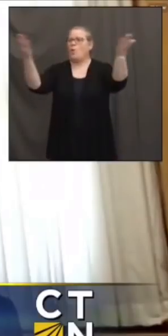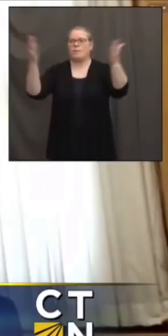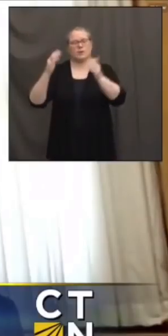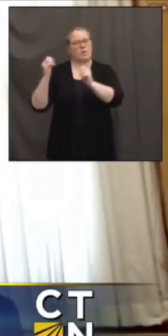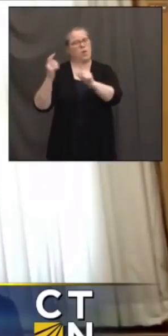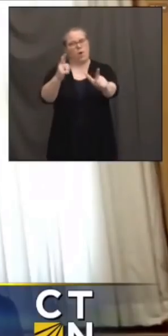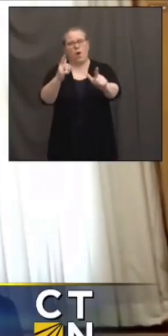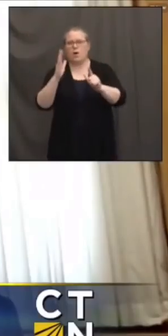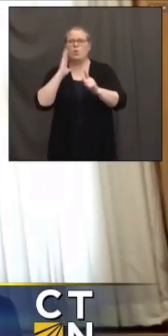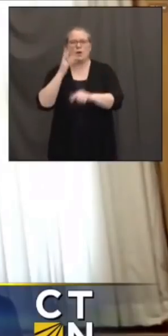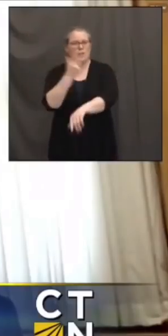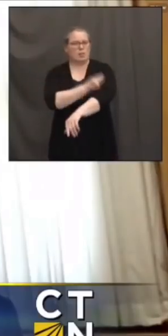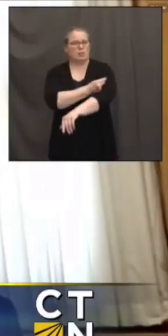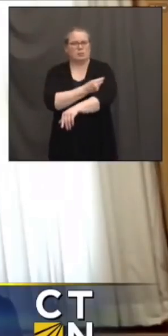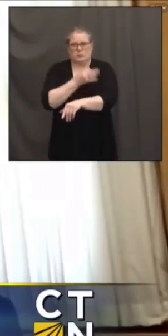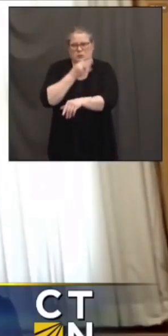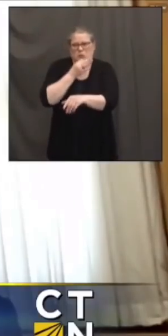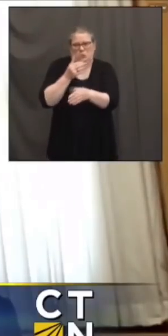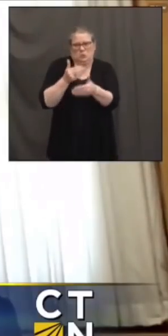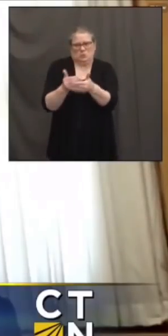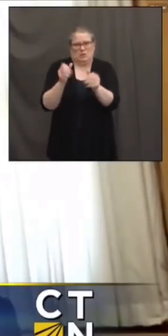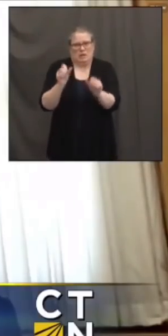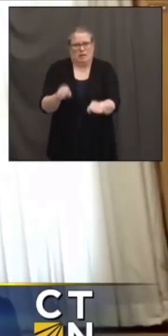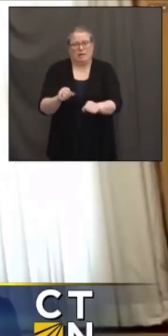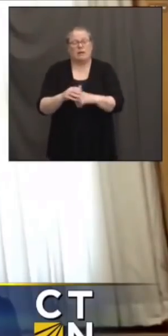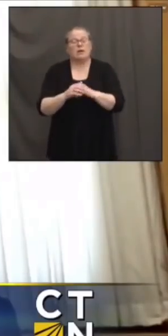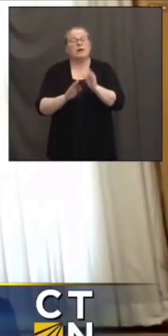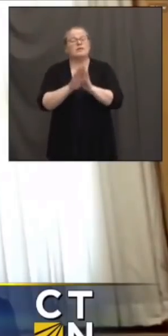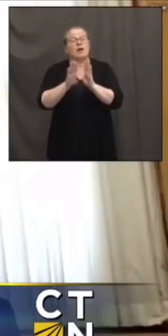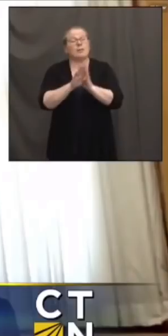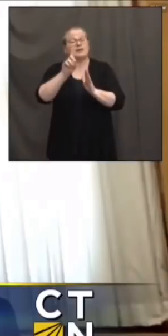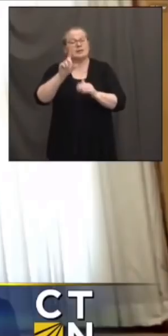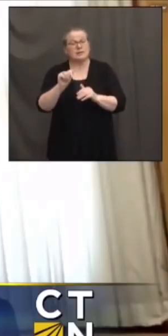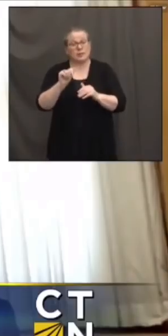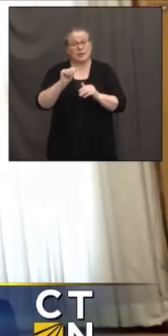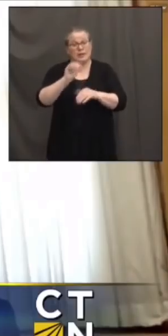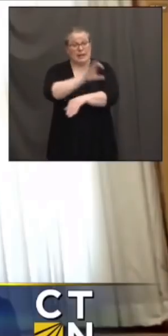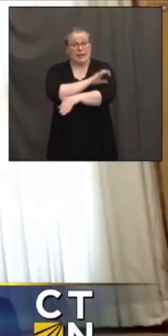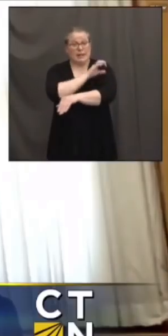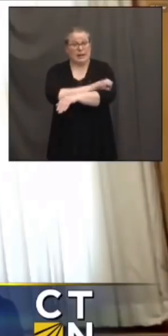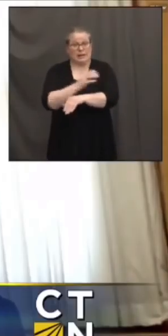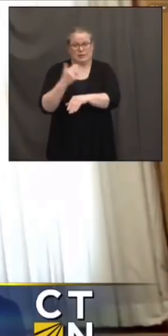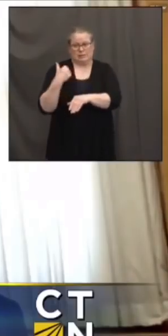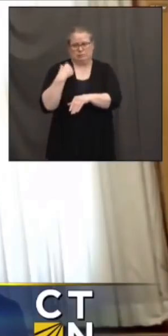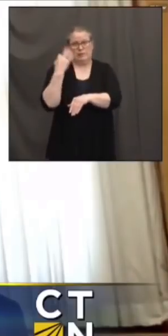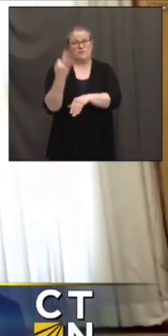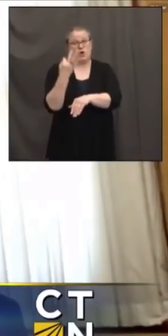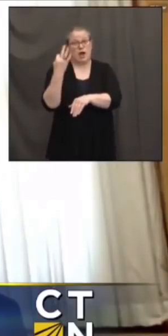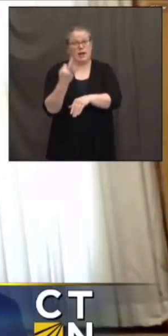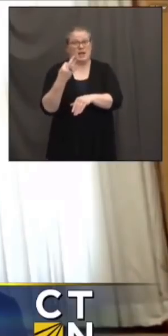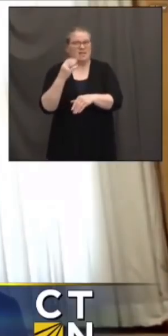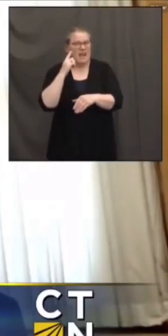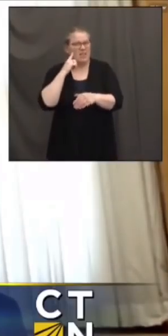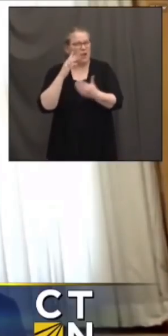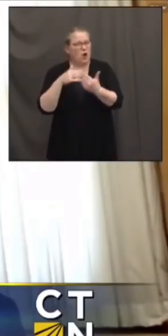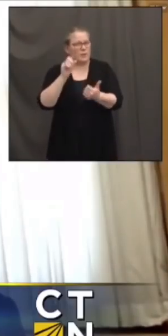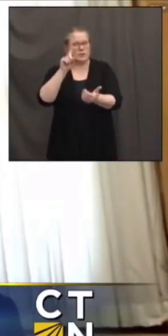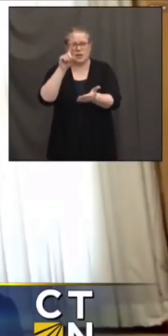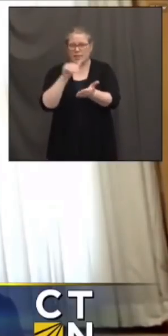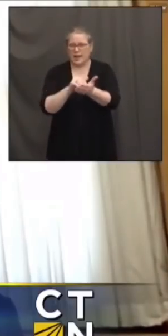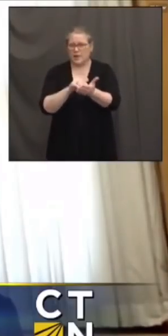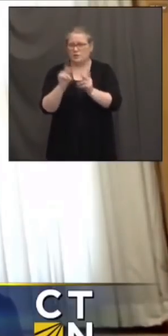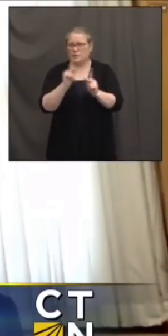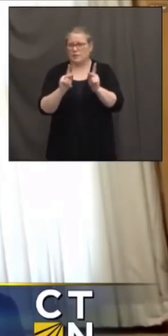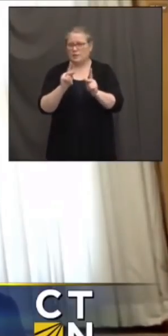As we said, we're letting them handle that. For the developmental disability clinics, we had the first 2 on Friday, and I believe close to 1,000 people were vaccinated between